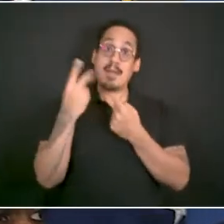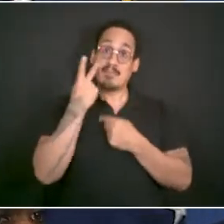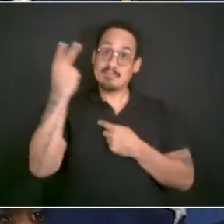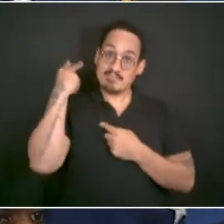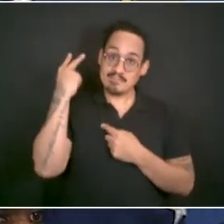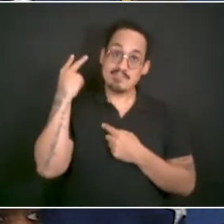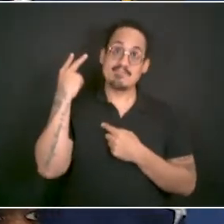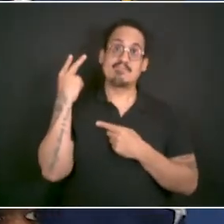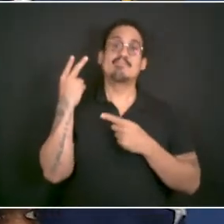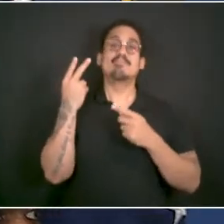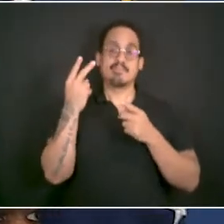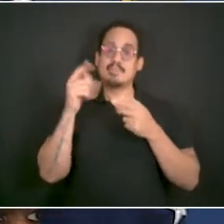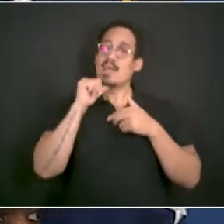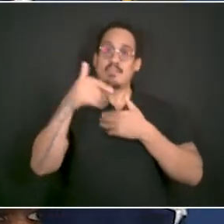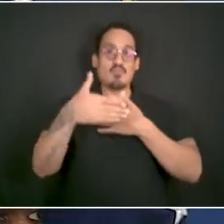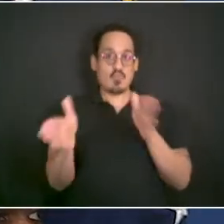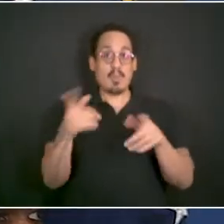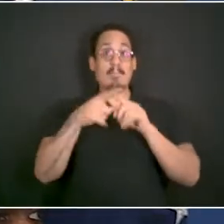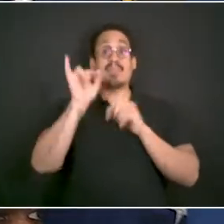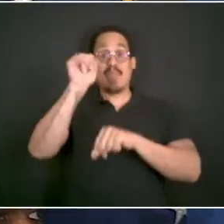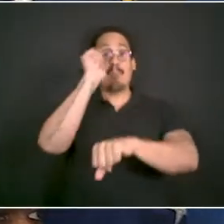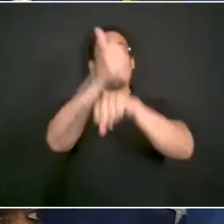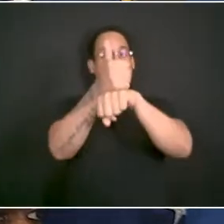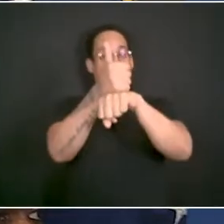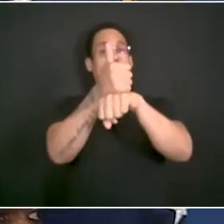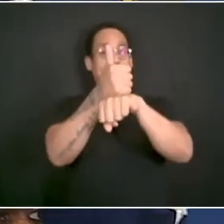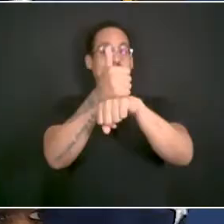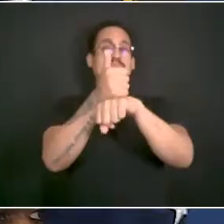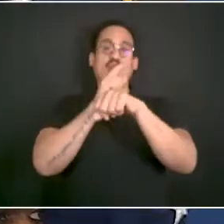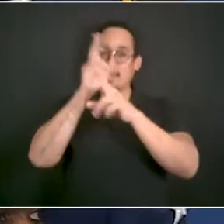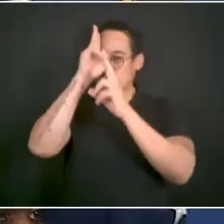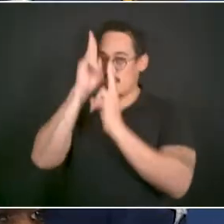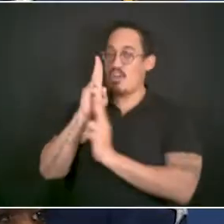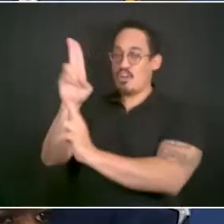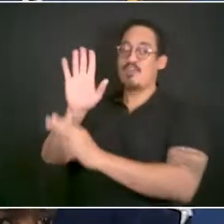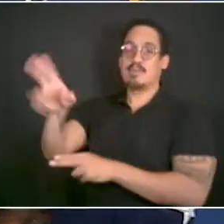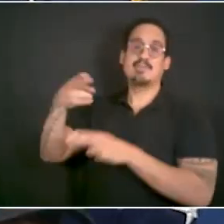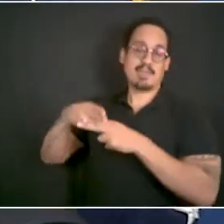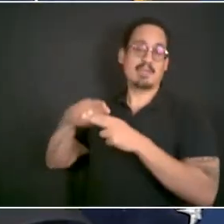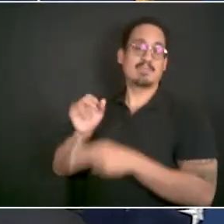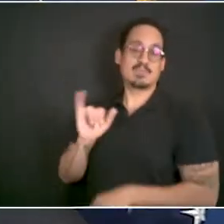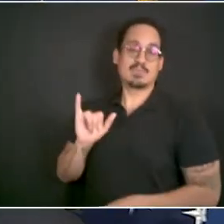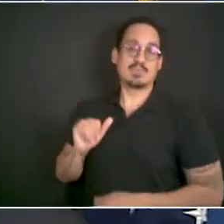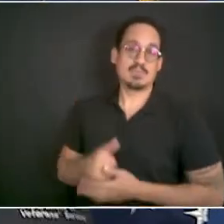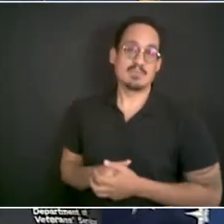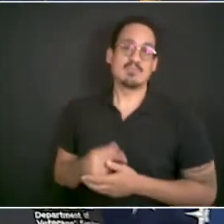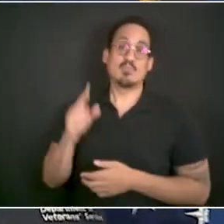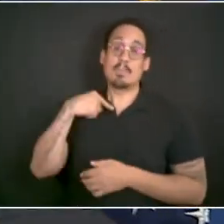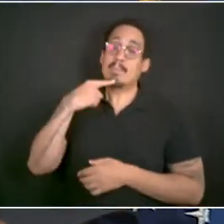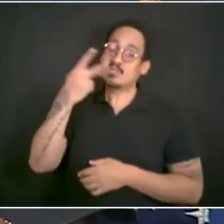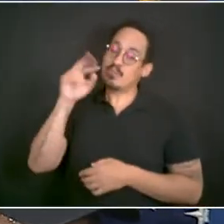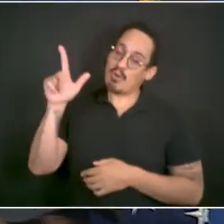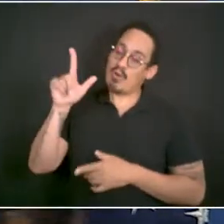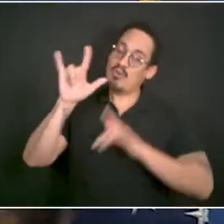testament to his life of service on behalf of those who've served us. We miss you, Paul, and we love you.